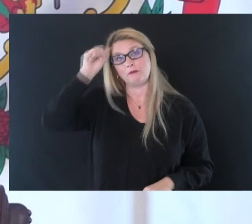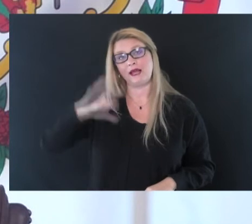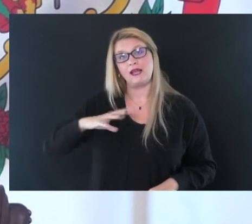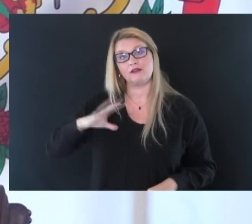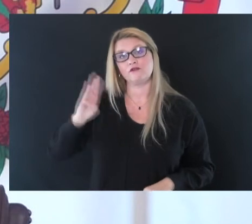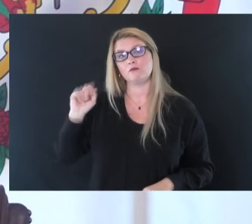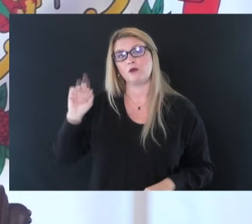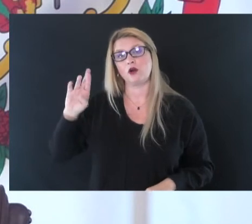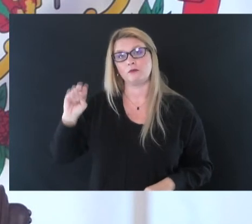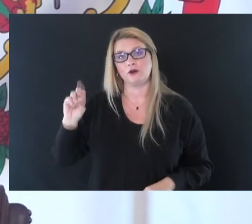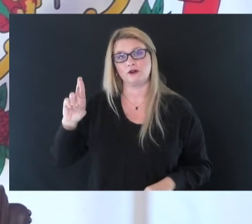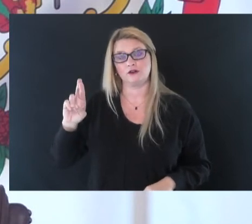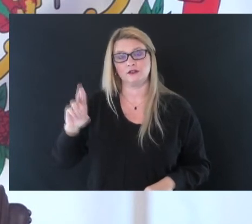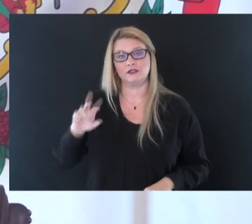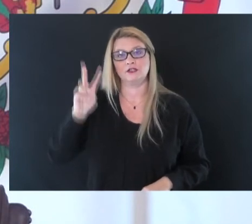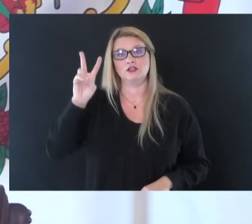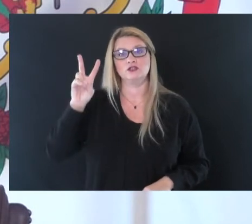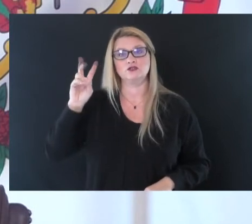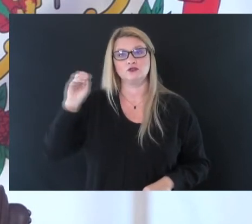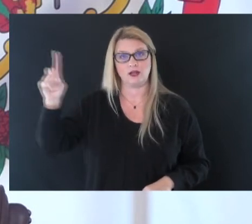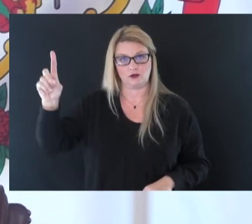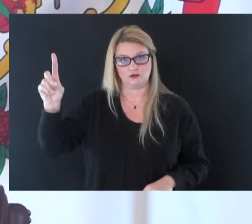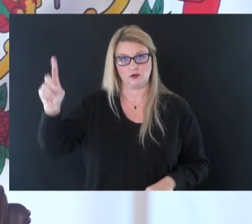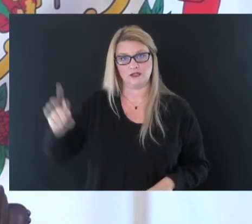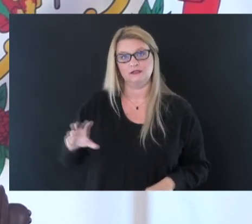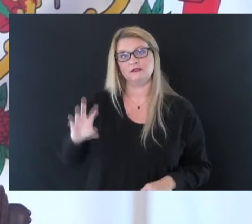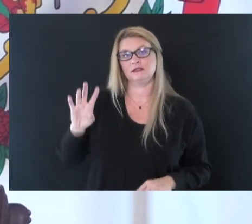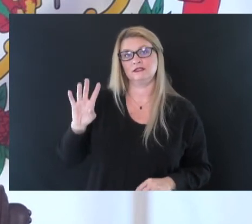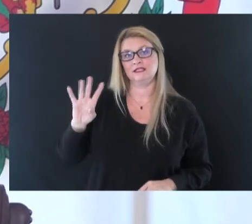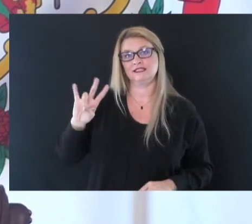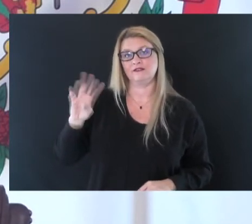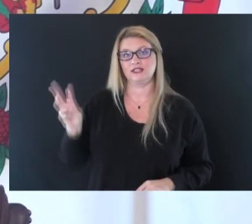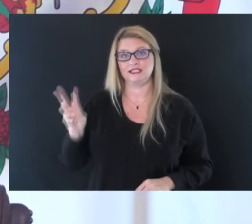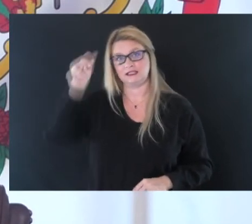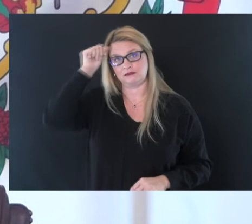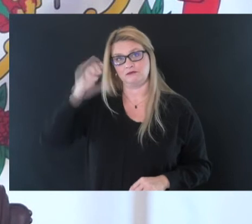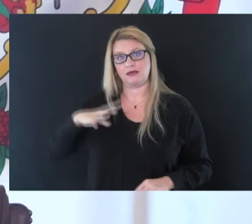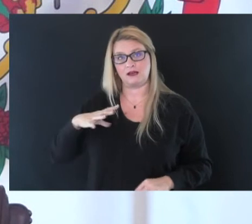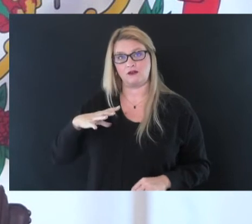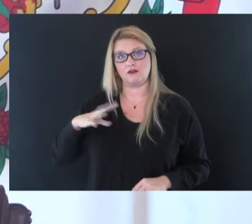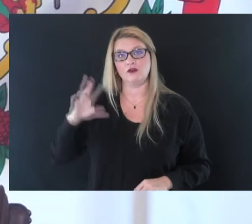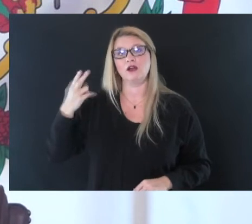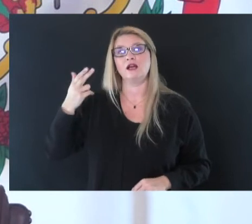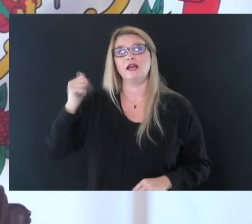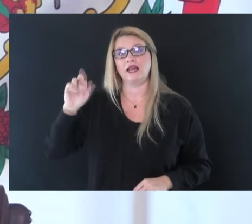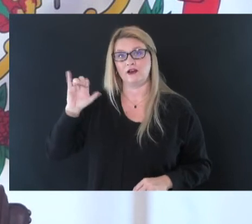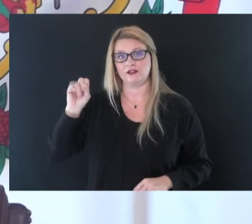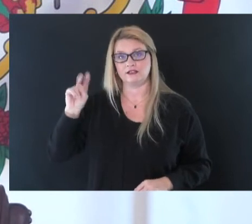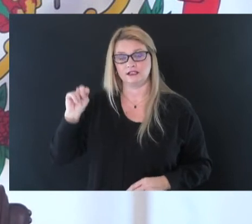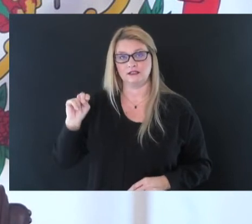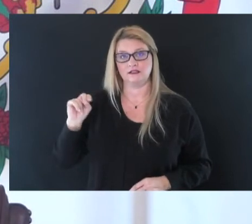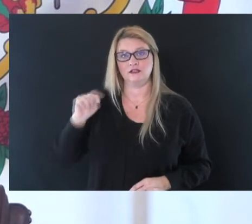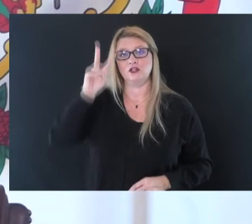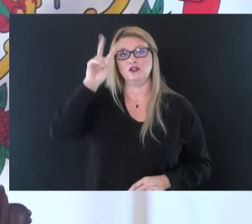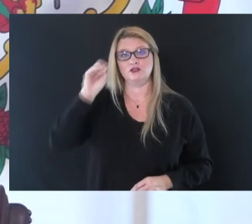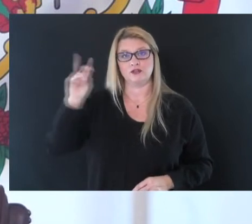Barber County. The 2001st death is a 76-year-old male from Harrison County.